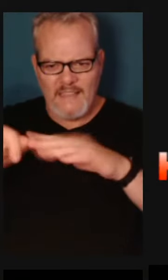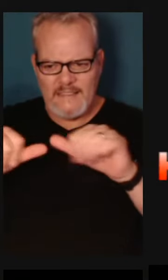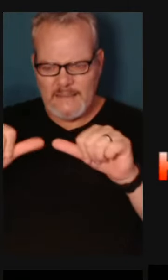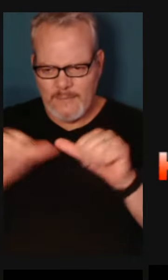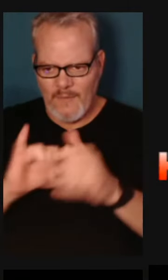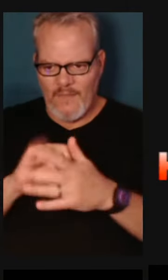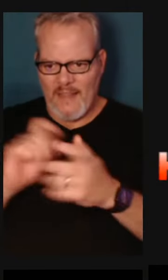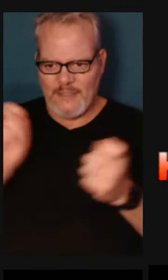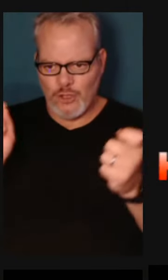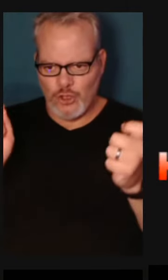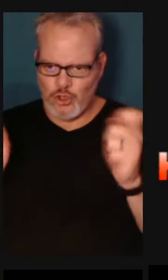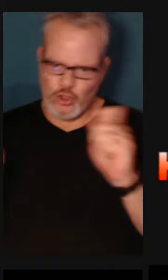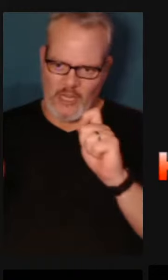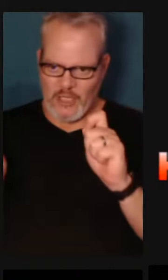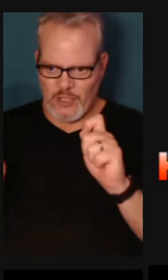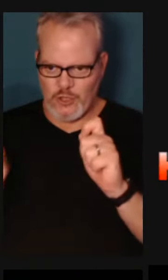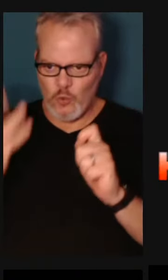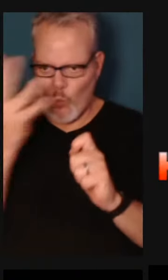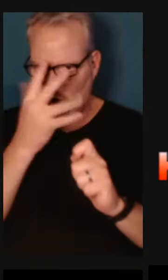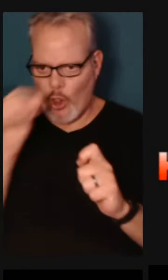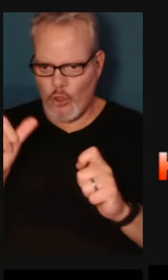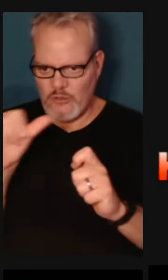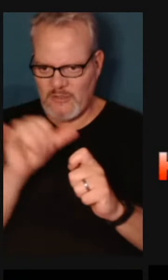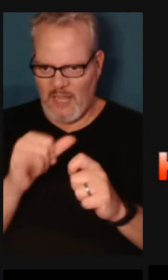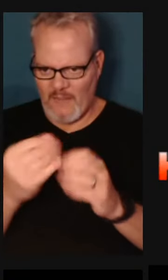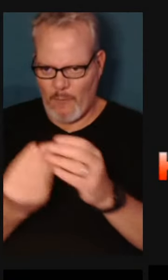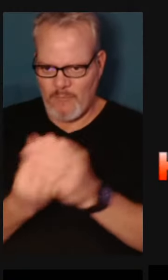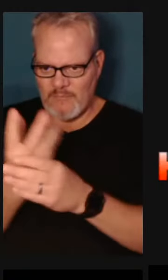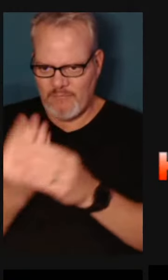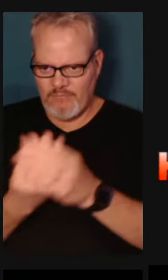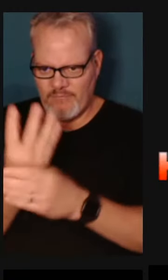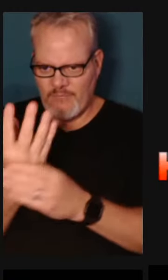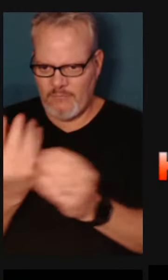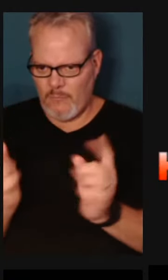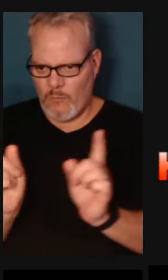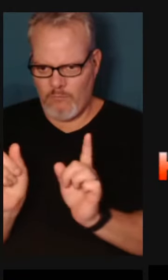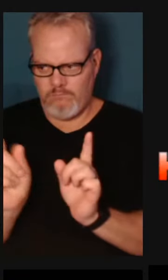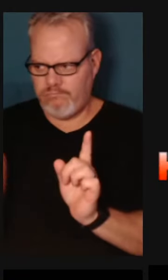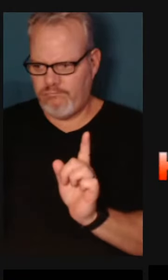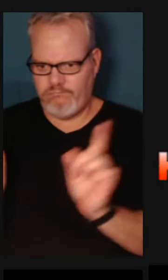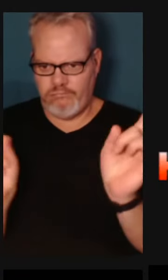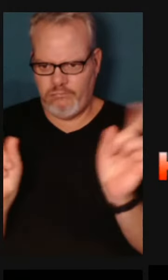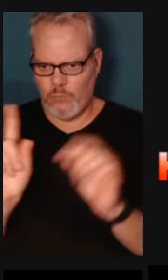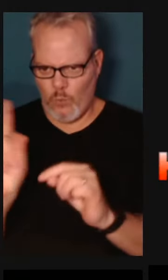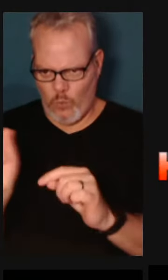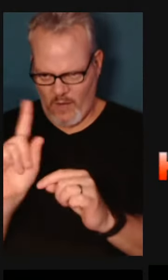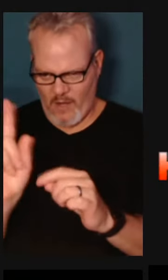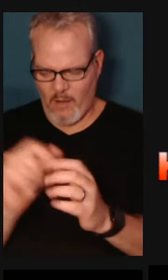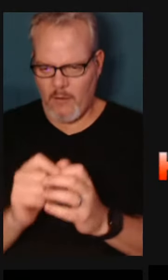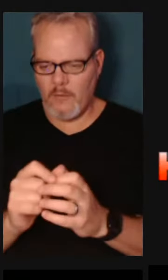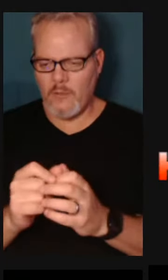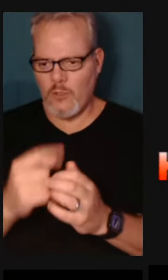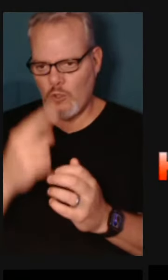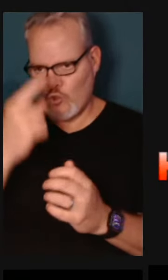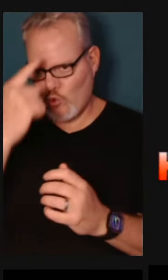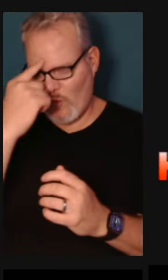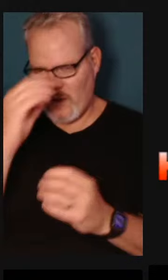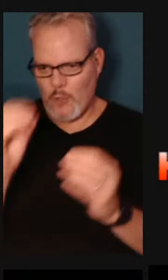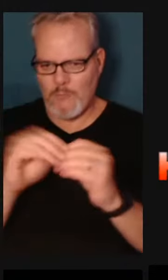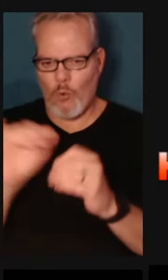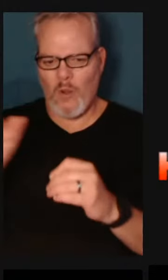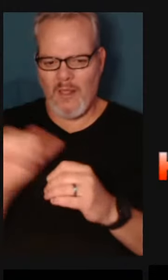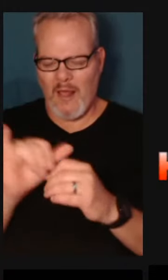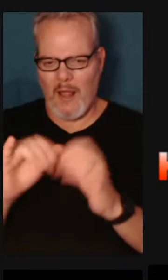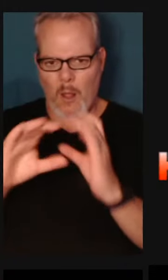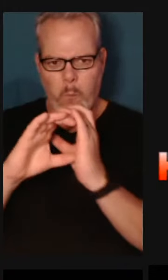pathway of the exit point up through all the layers that have been added. So I think of it more like a nozzle, and I've used that term before, right?